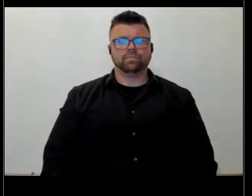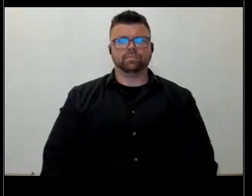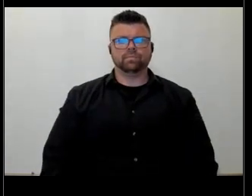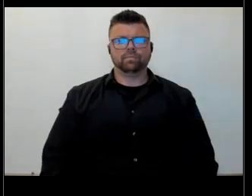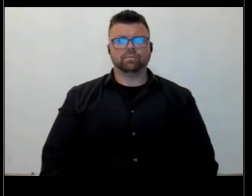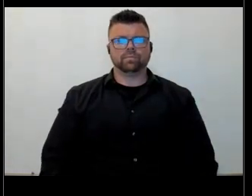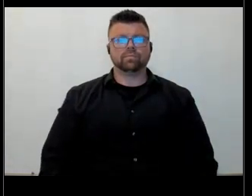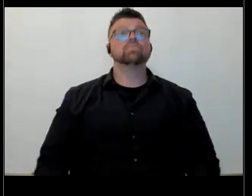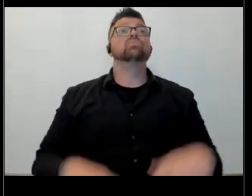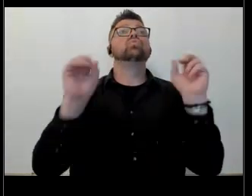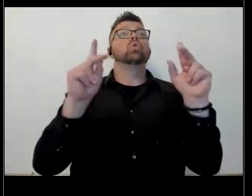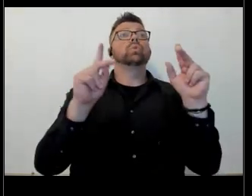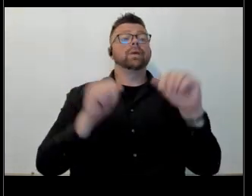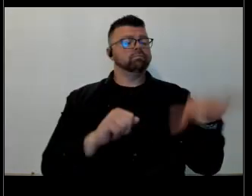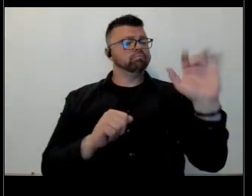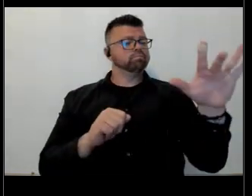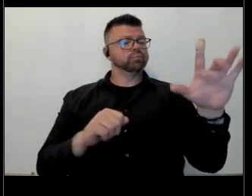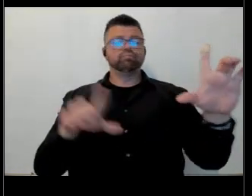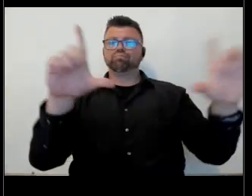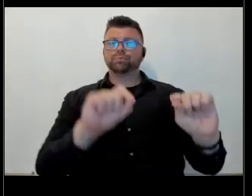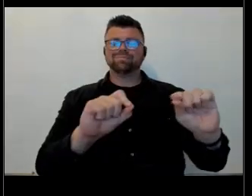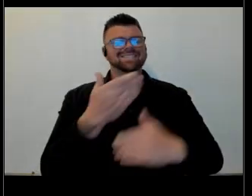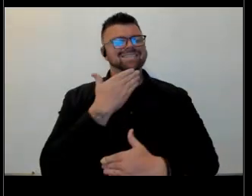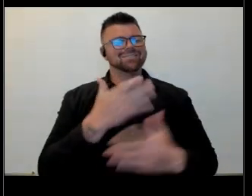All right, go ahead and close that poll. Thank you so much.